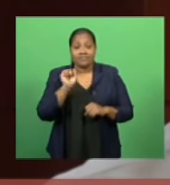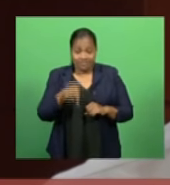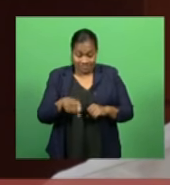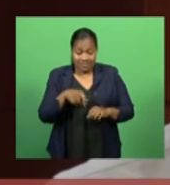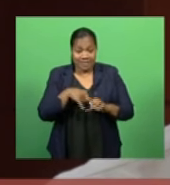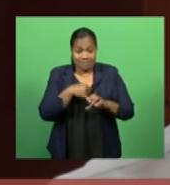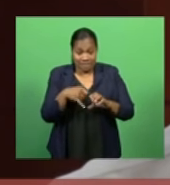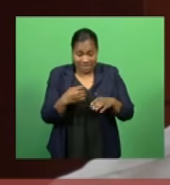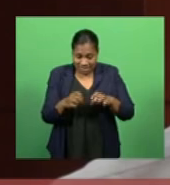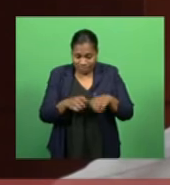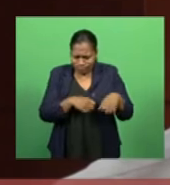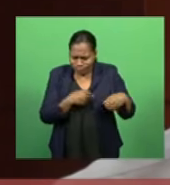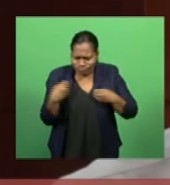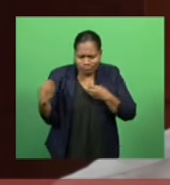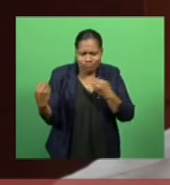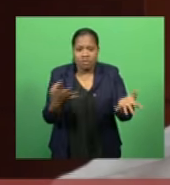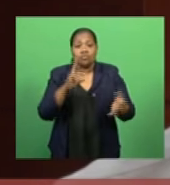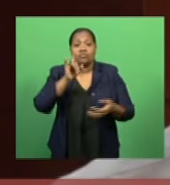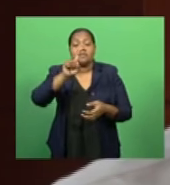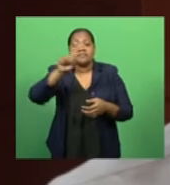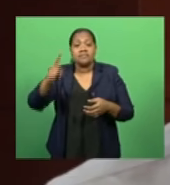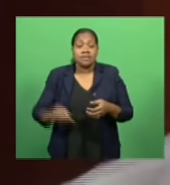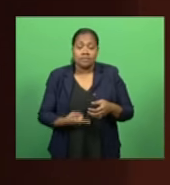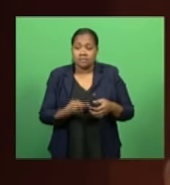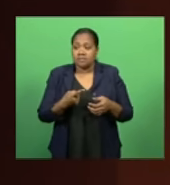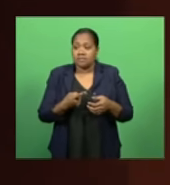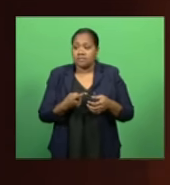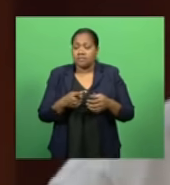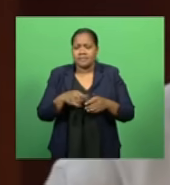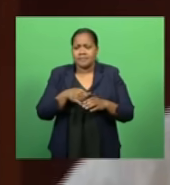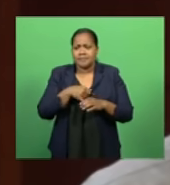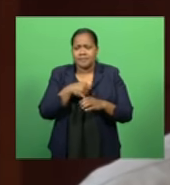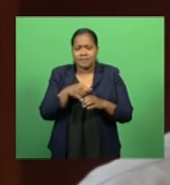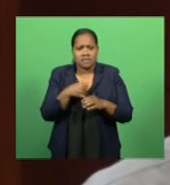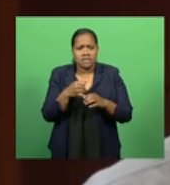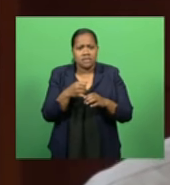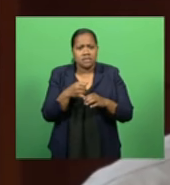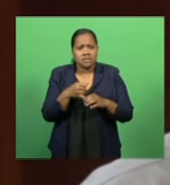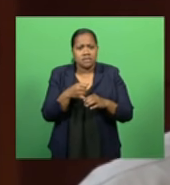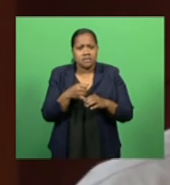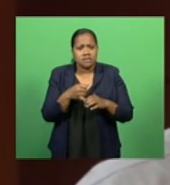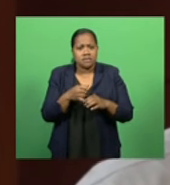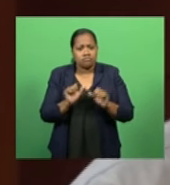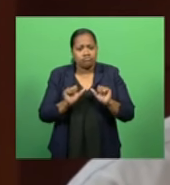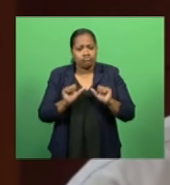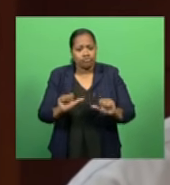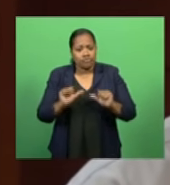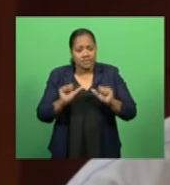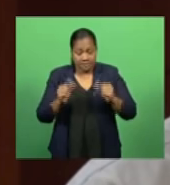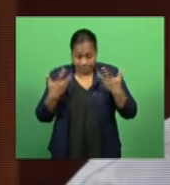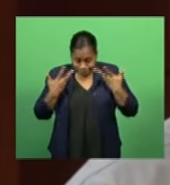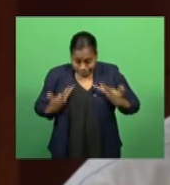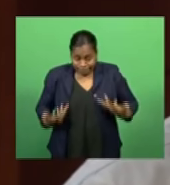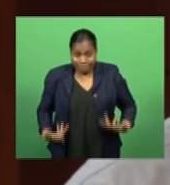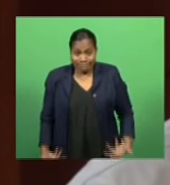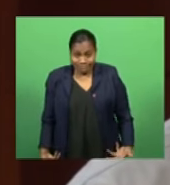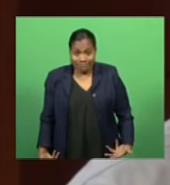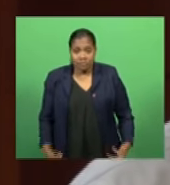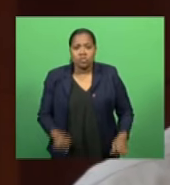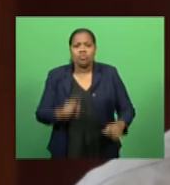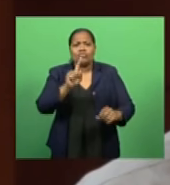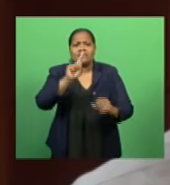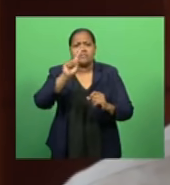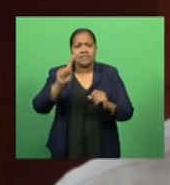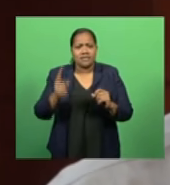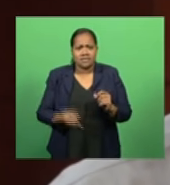includes 1,000 pieces of medical disposable protective clothing, 1,000